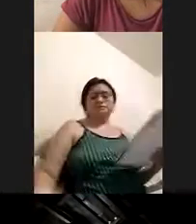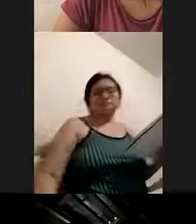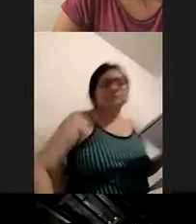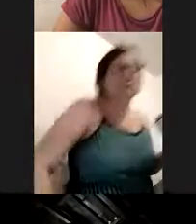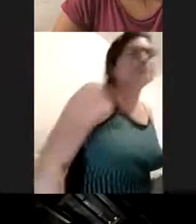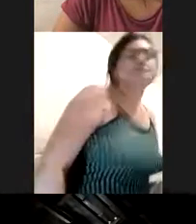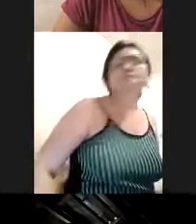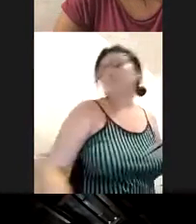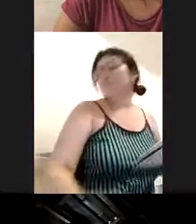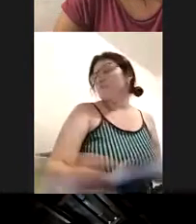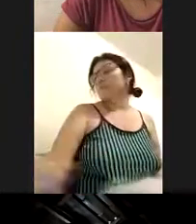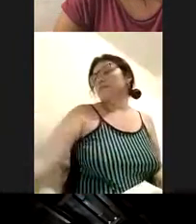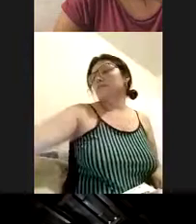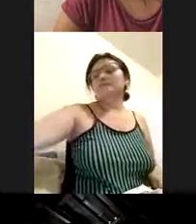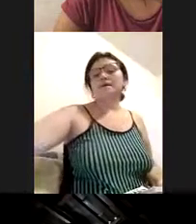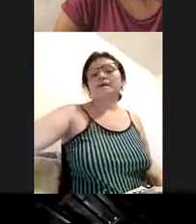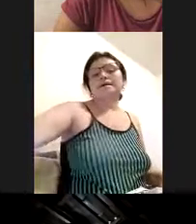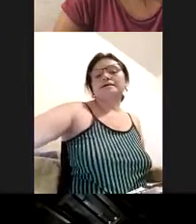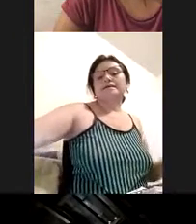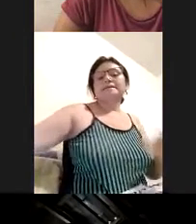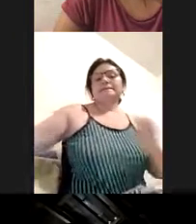Mr. Noemi. Tell me, Noemi.